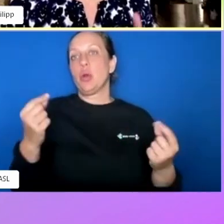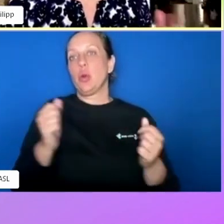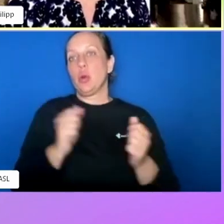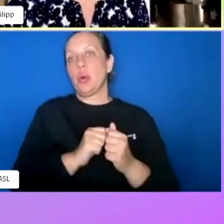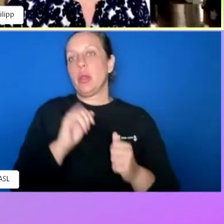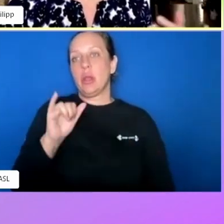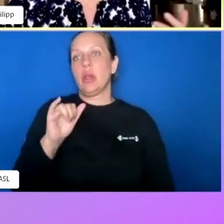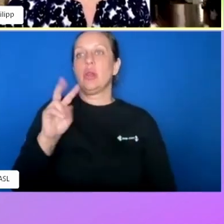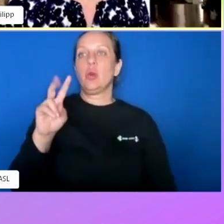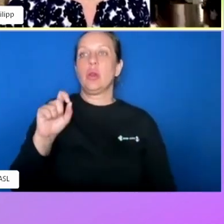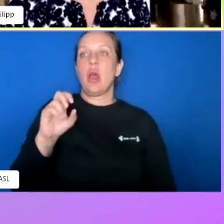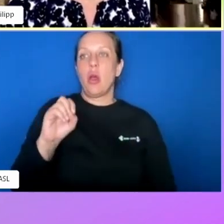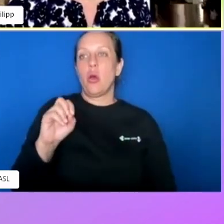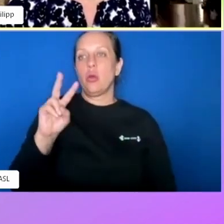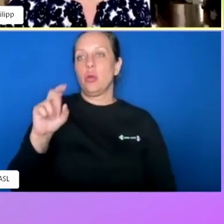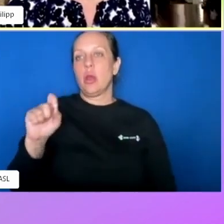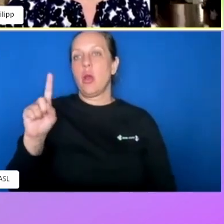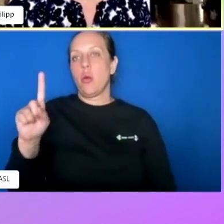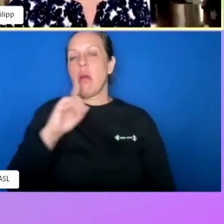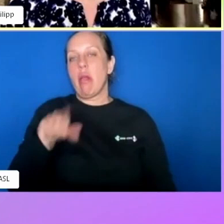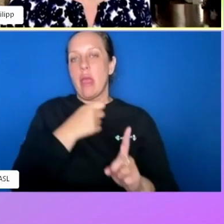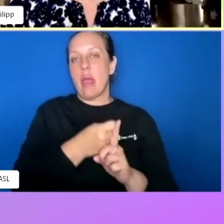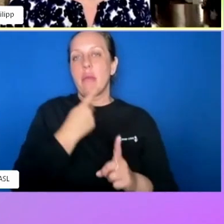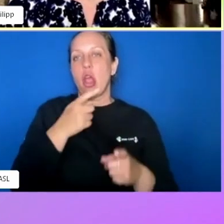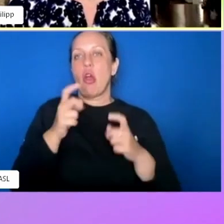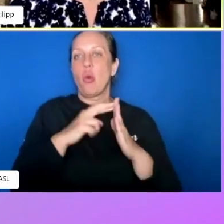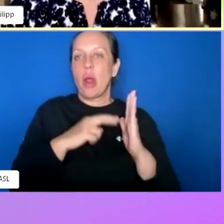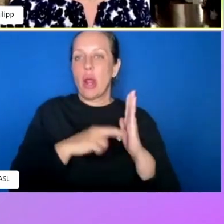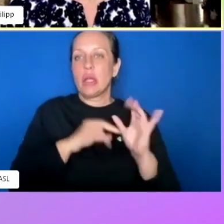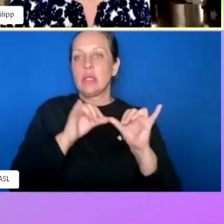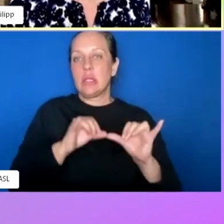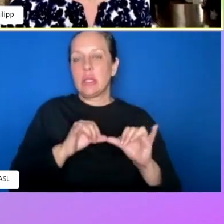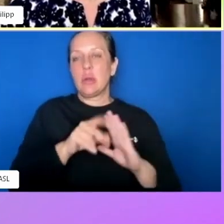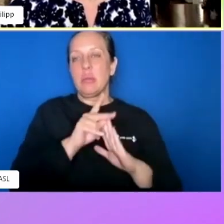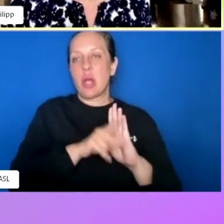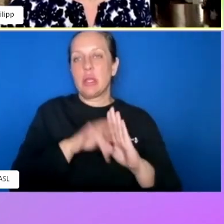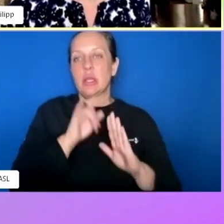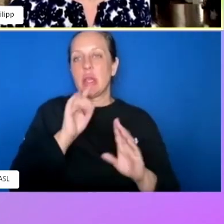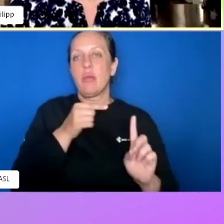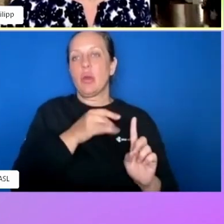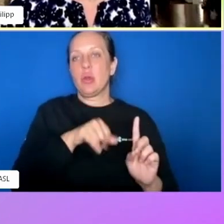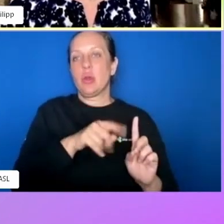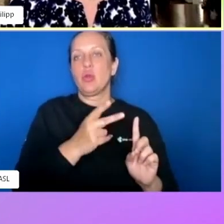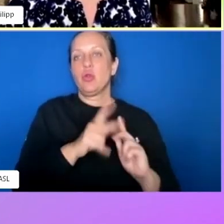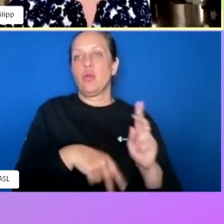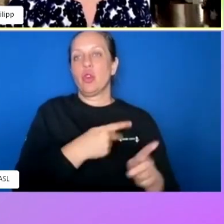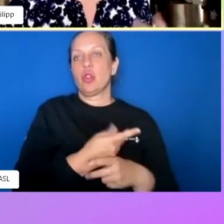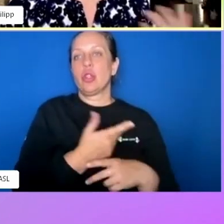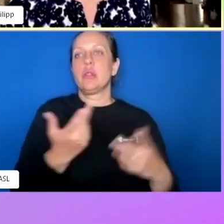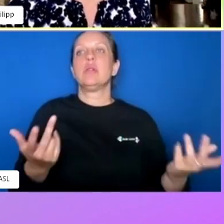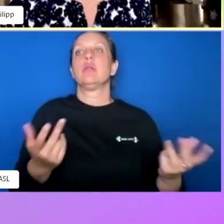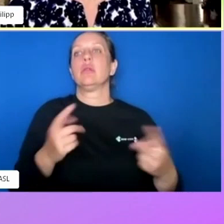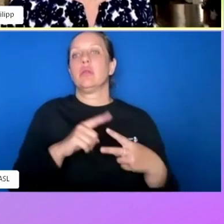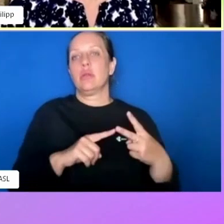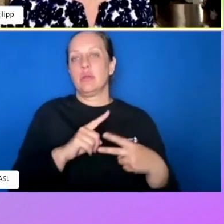in 2.0 and 2.1 and the impact on regulations, standards, and policies that point to those two versions